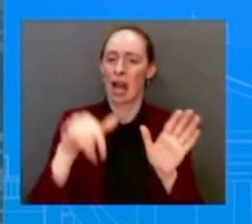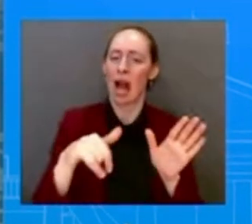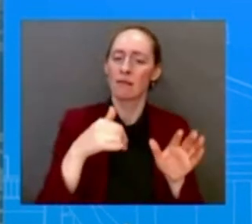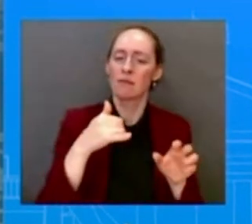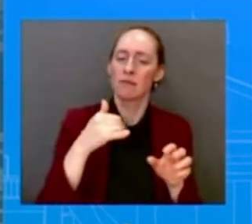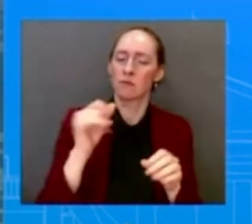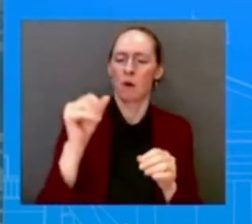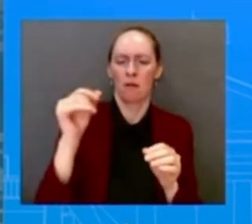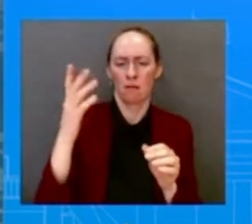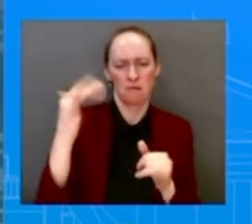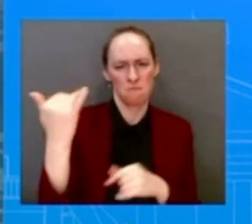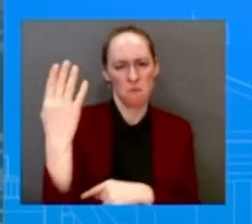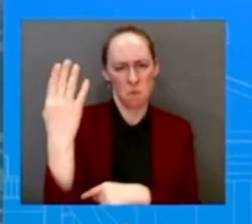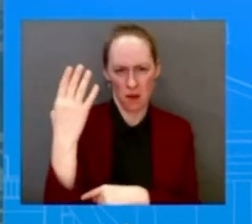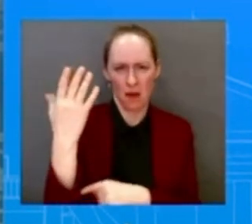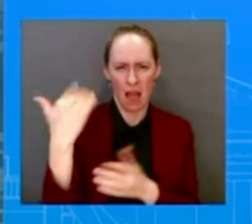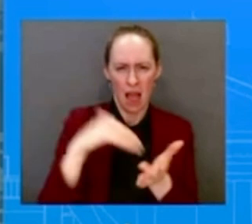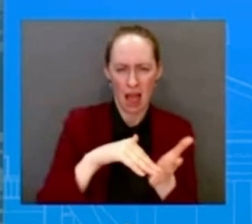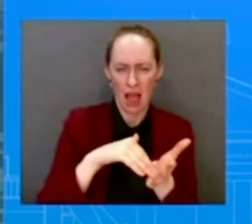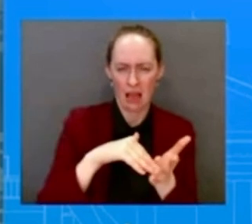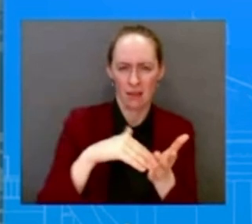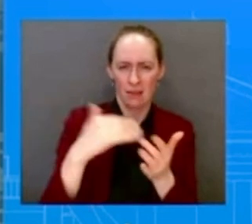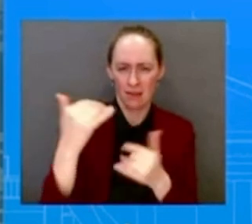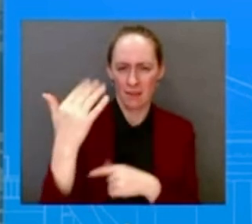I mean, they did the best they could, but again, the speed